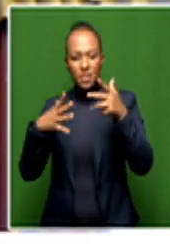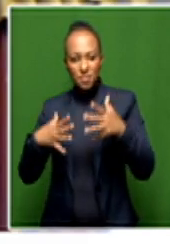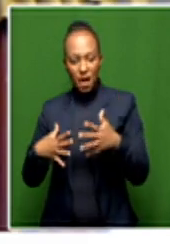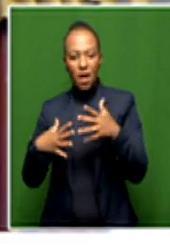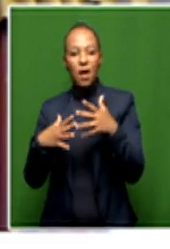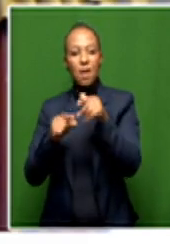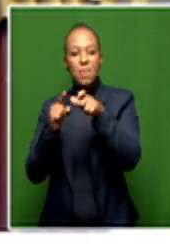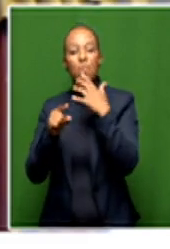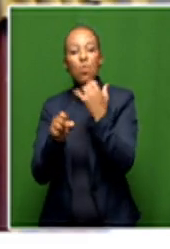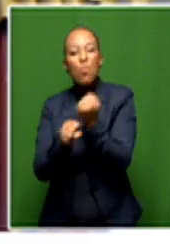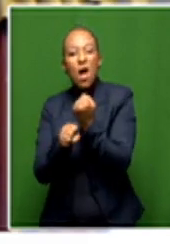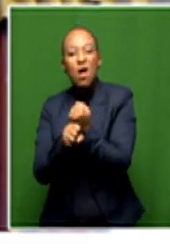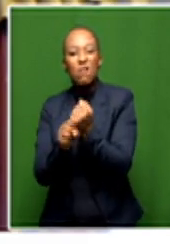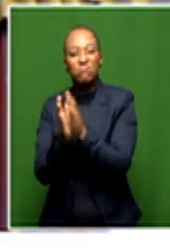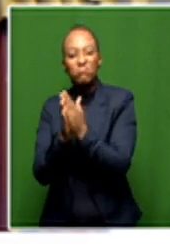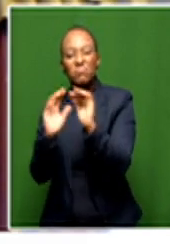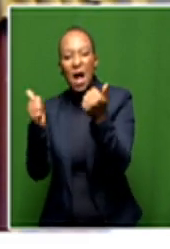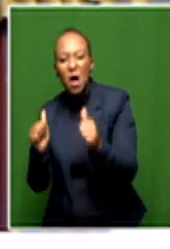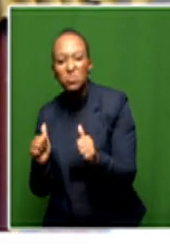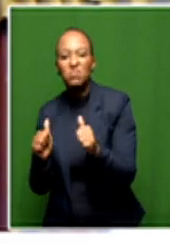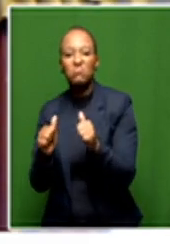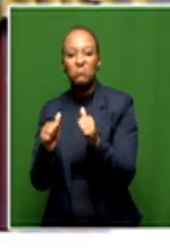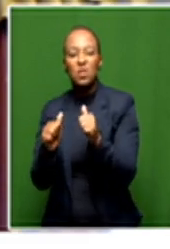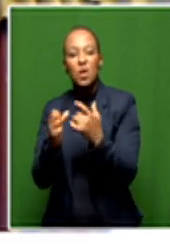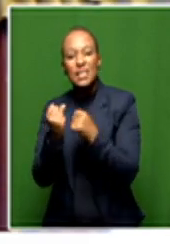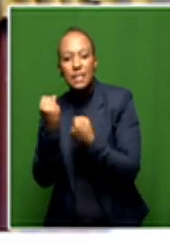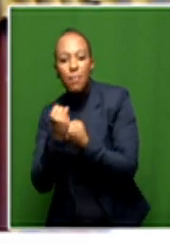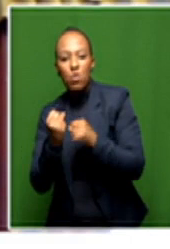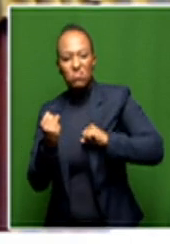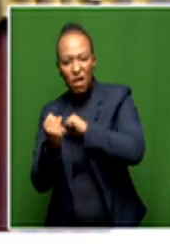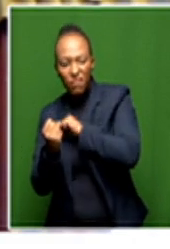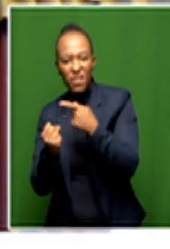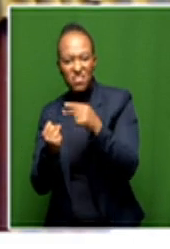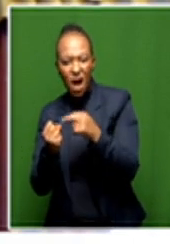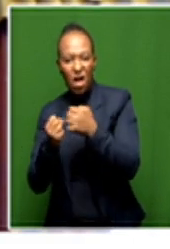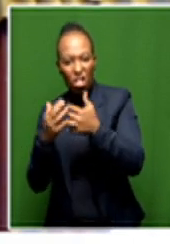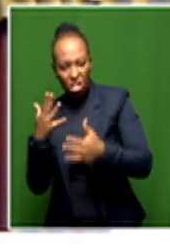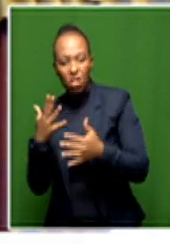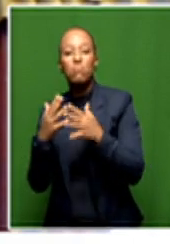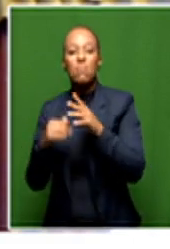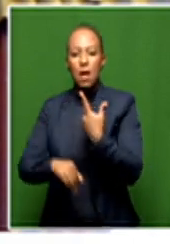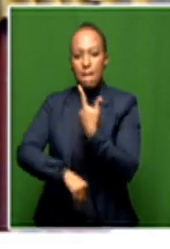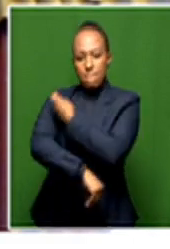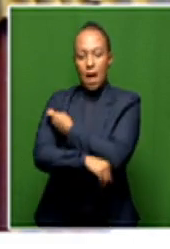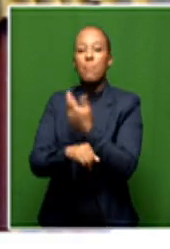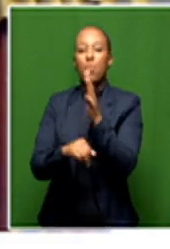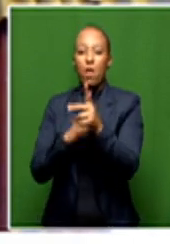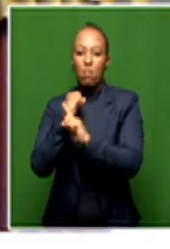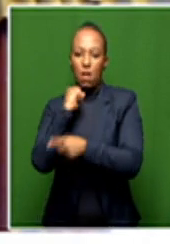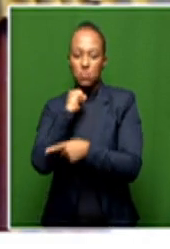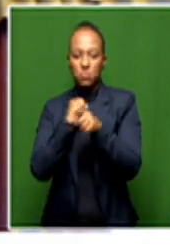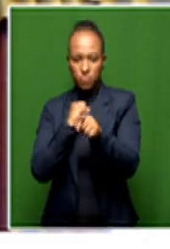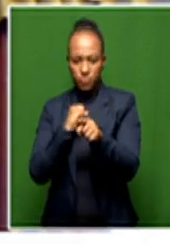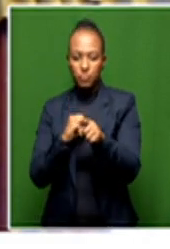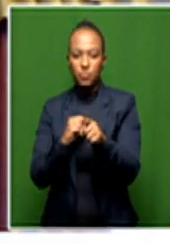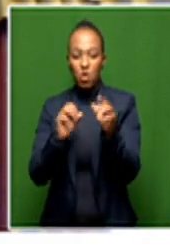bookkeepers, your support staff. And that would be the people who would then be vaccinated last in this